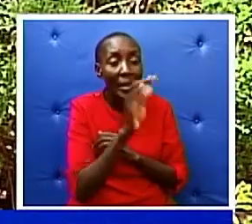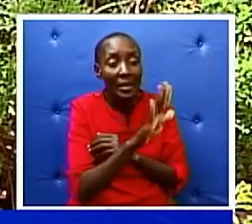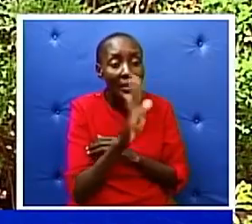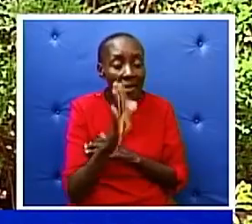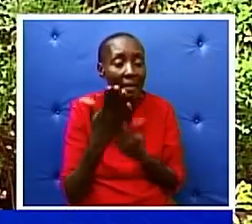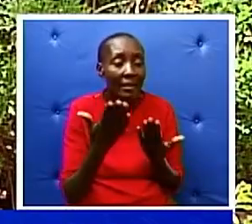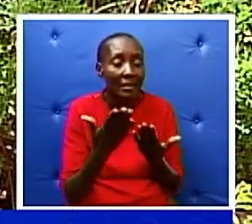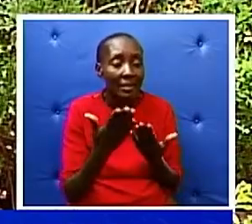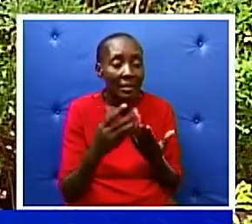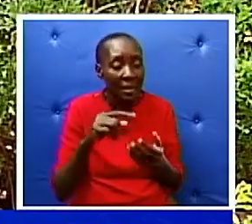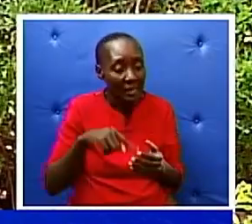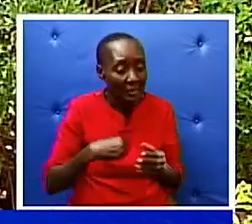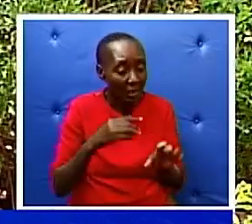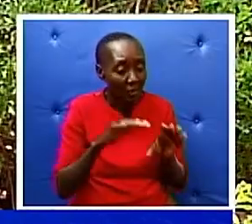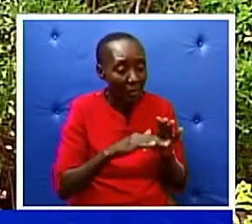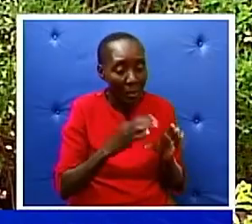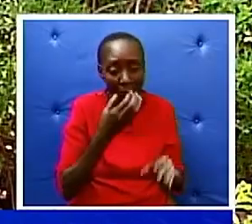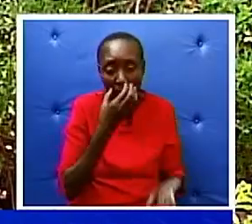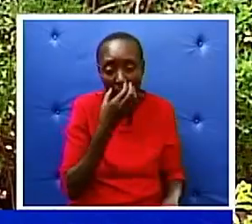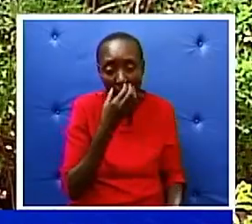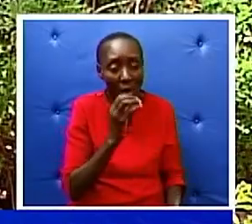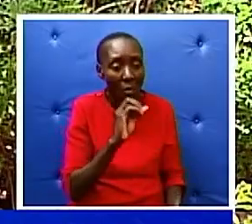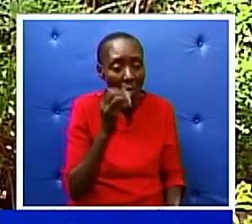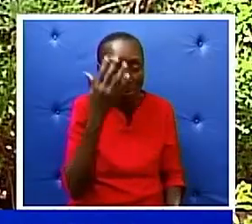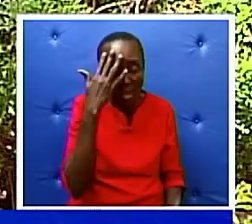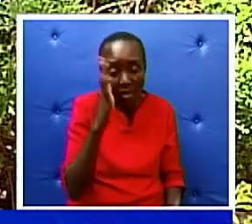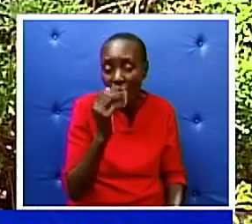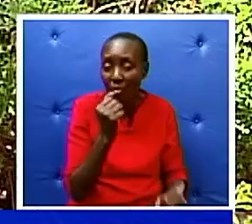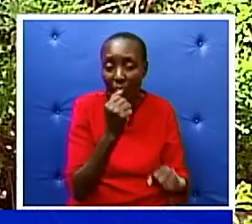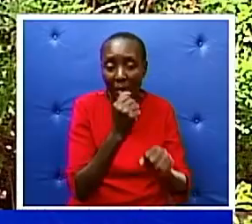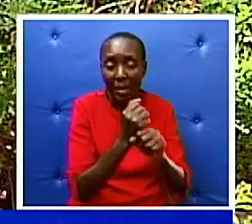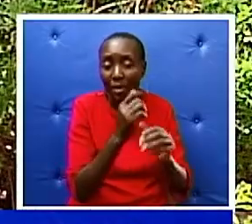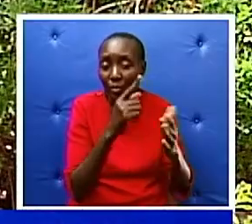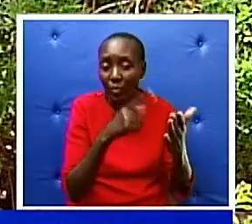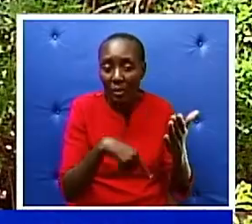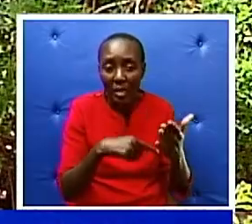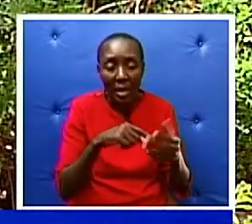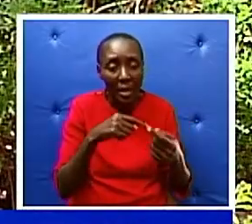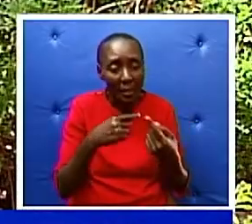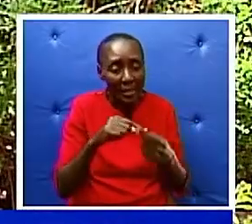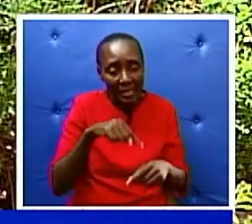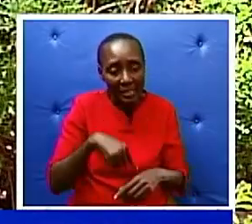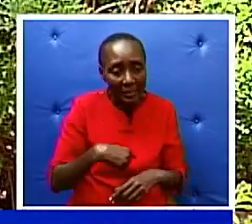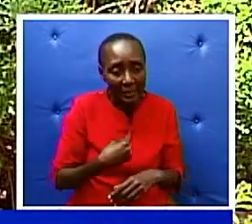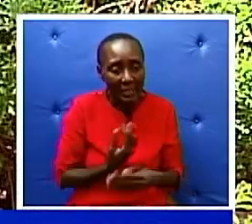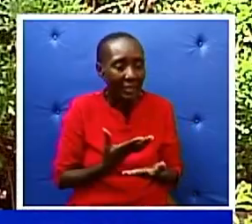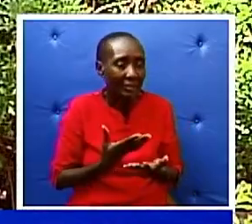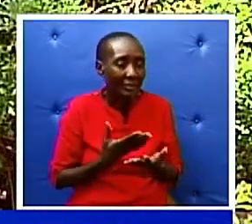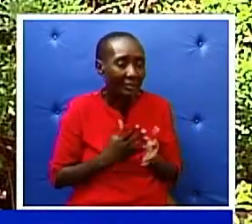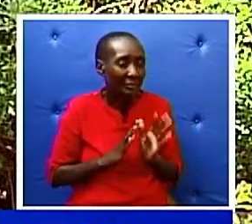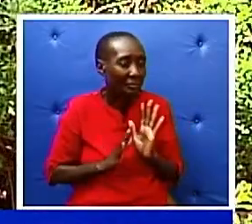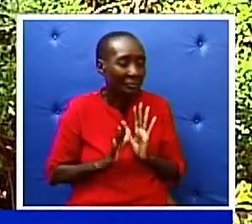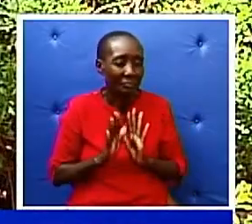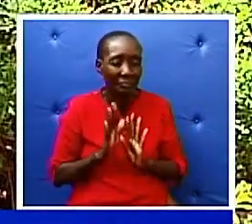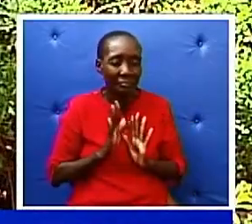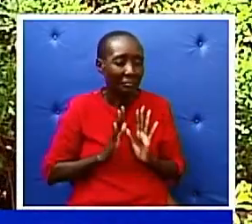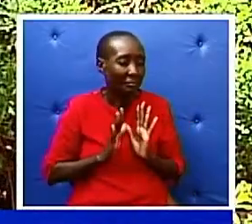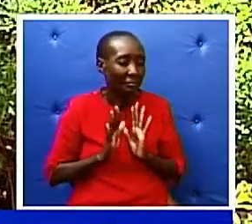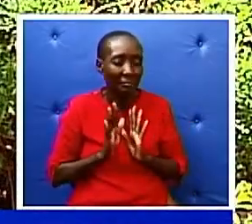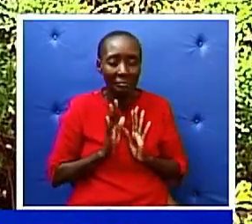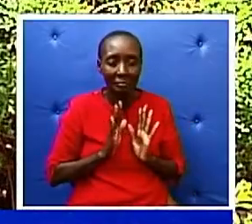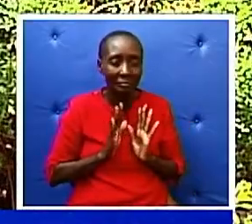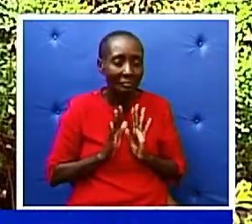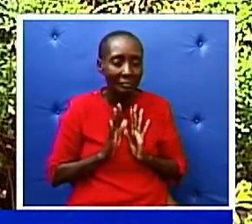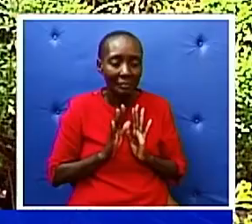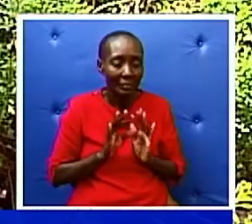wouldn't talk much about how they do and what they do. I have my reservations about how they conduct their